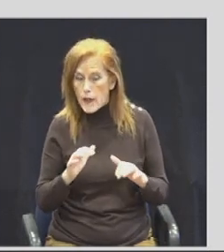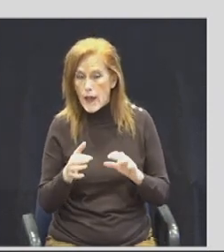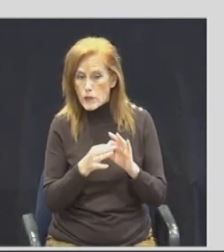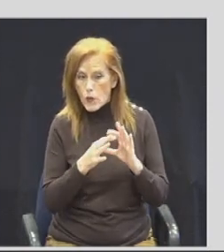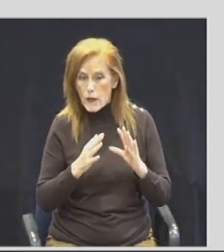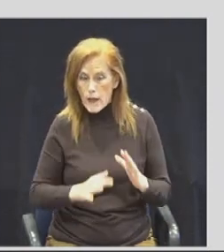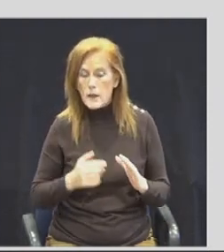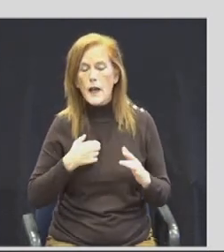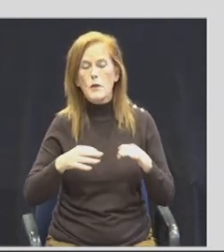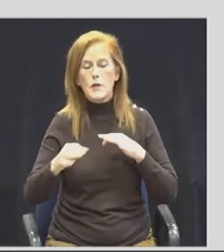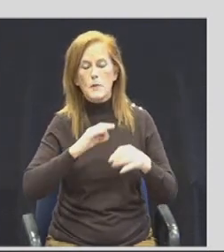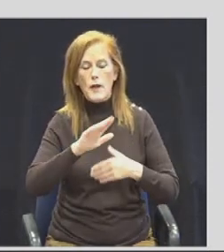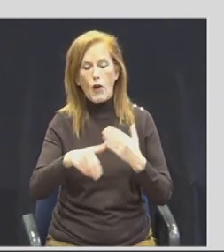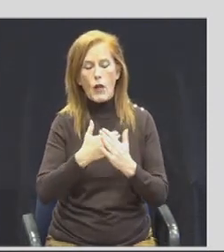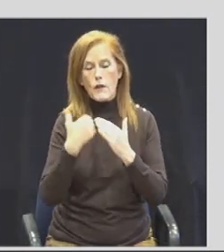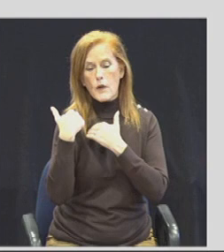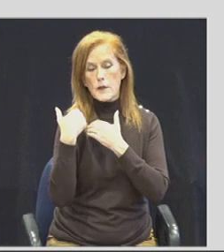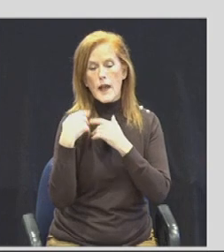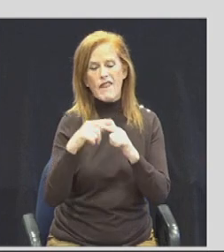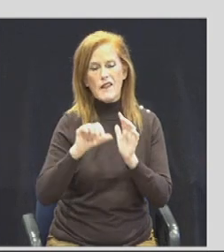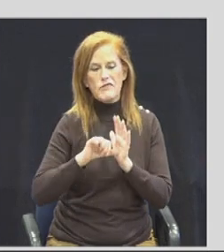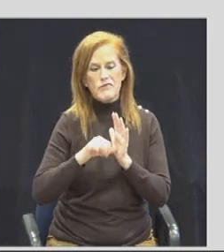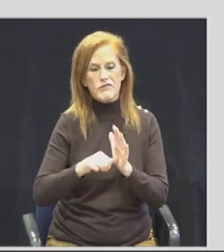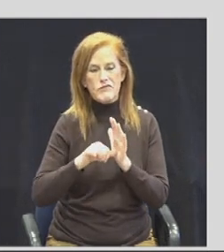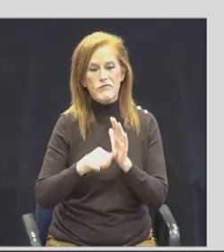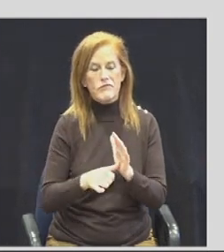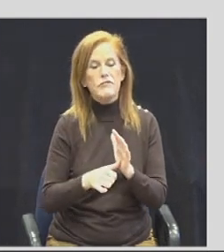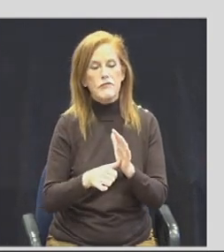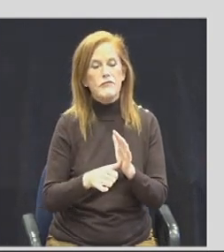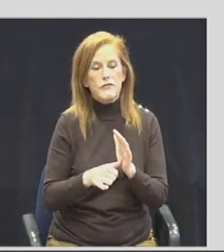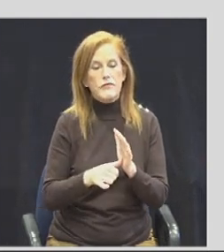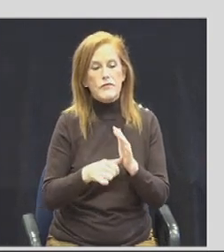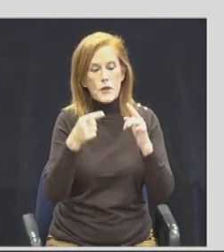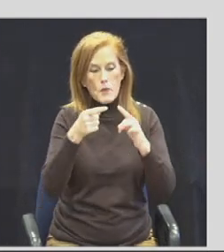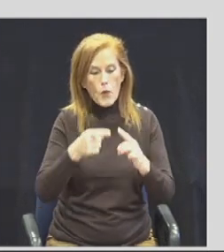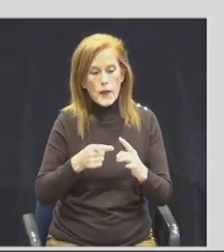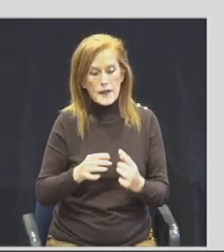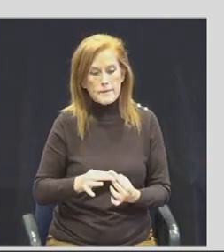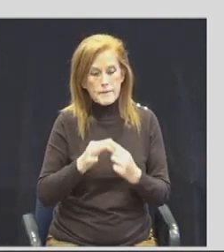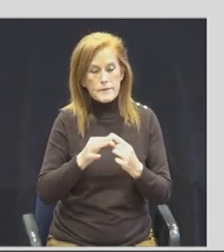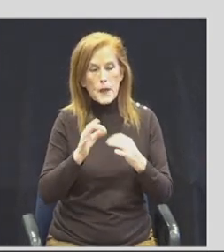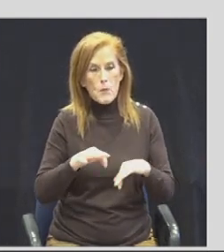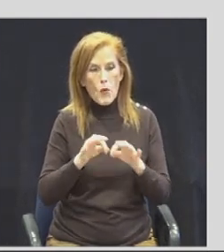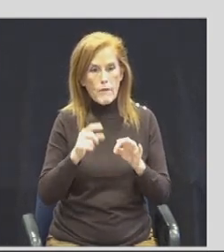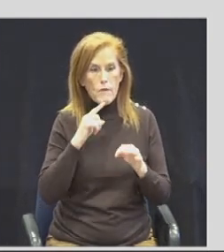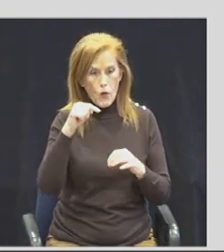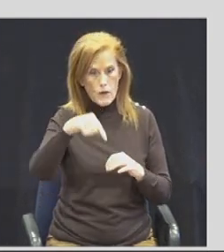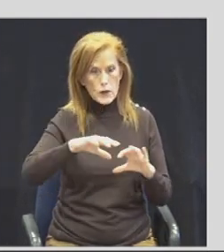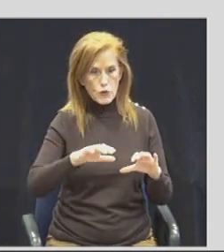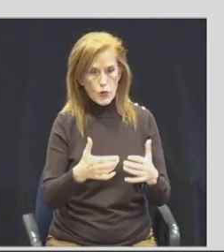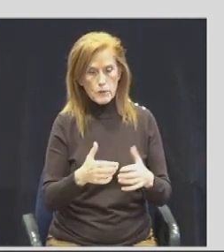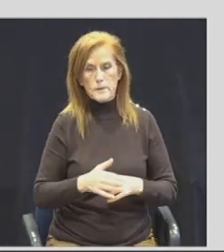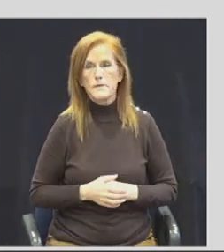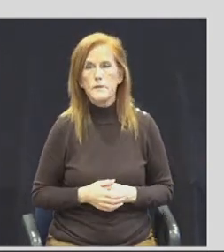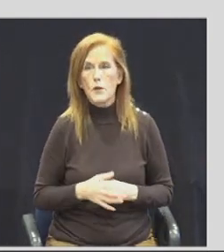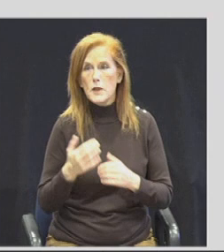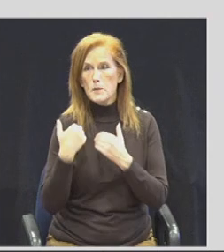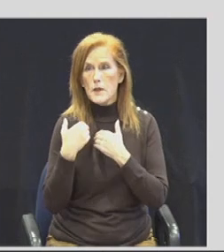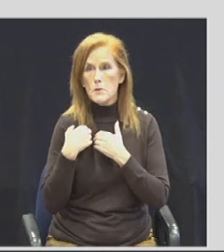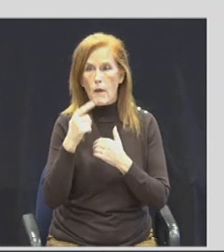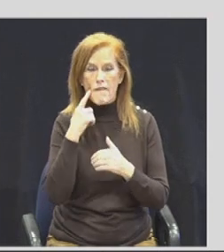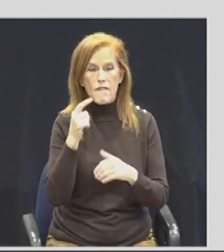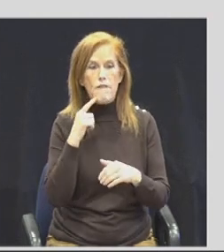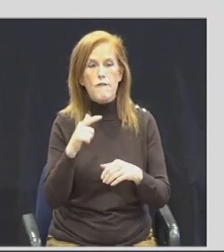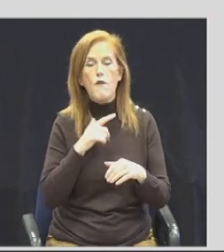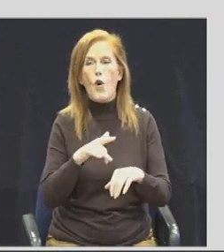go through all of our responsibilities and then highlight the ones that are especially important again for this presentation. We're responsible for early